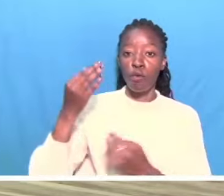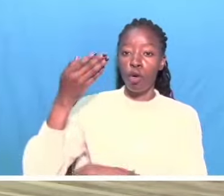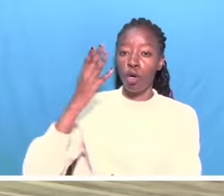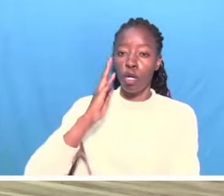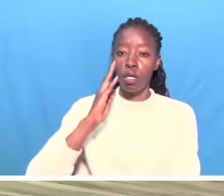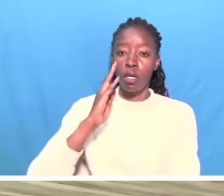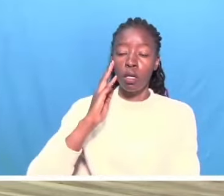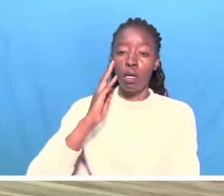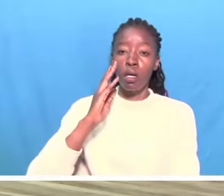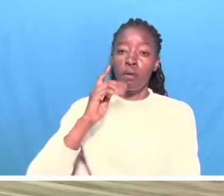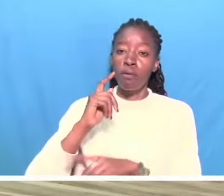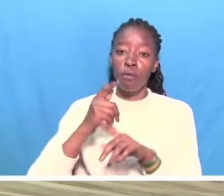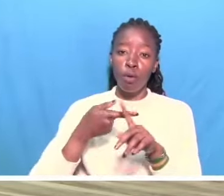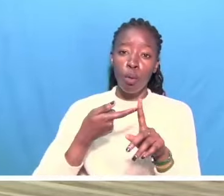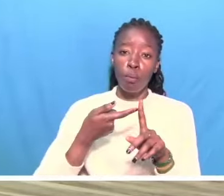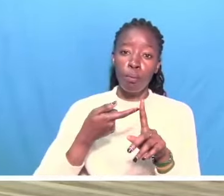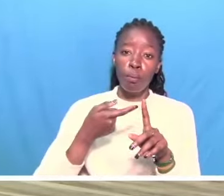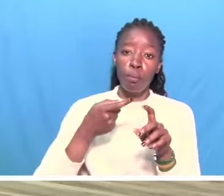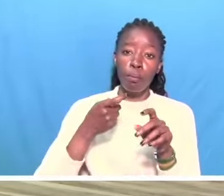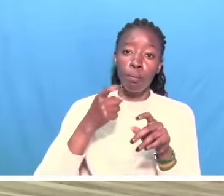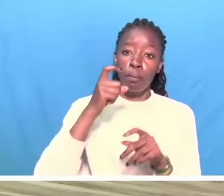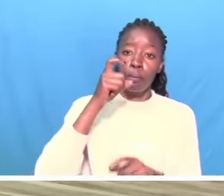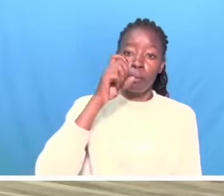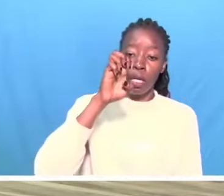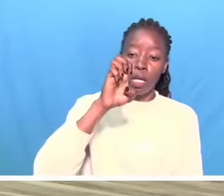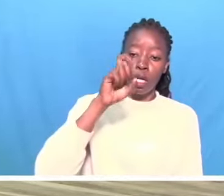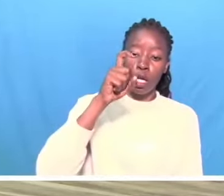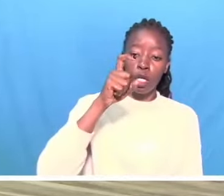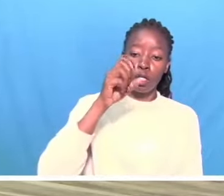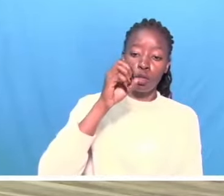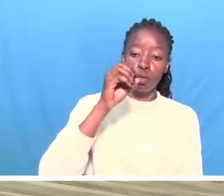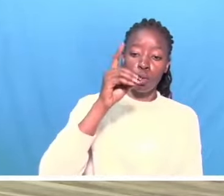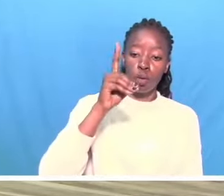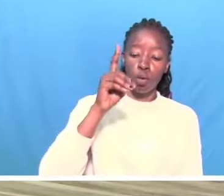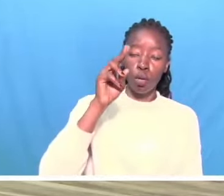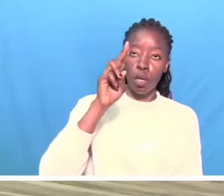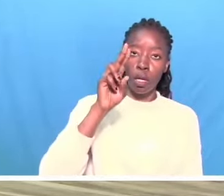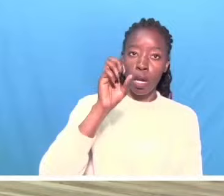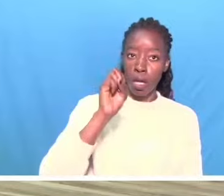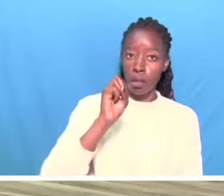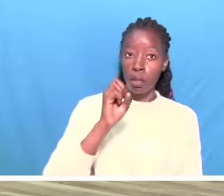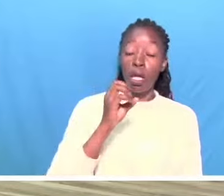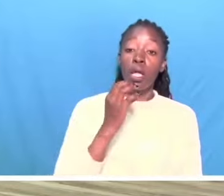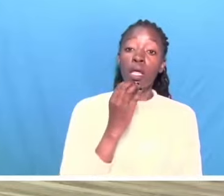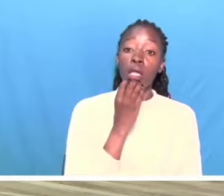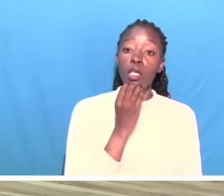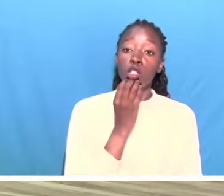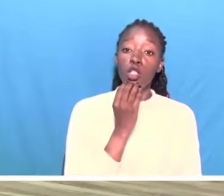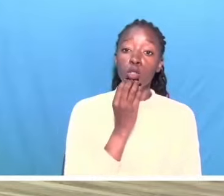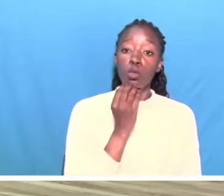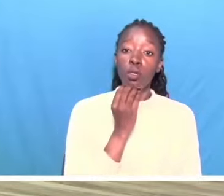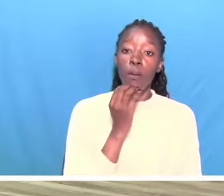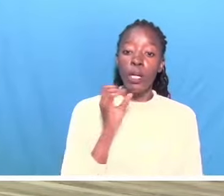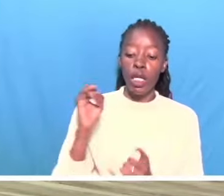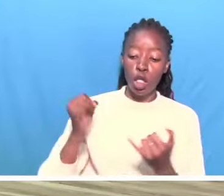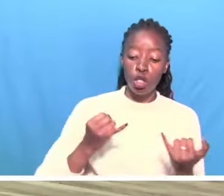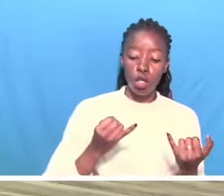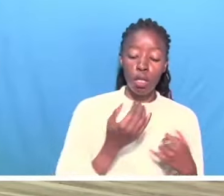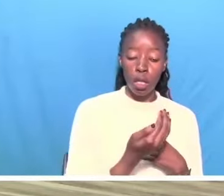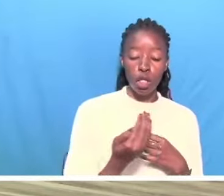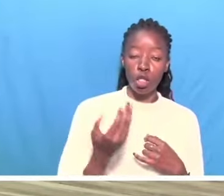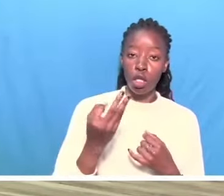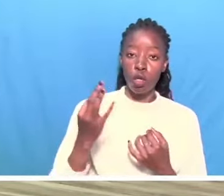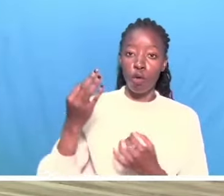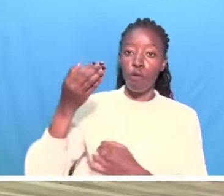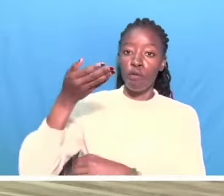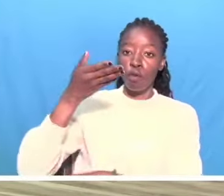of Exodus, the Jews have been introduced as the children of God, a peculiar